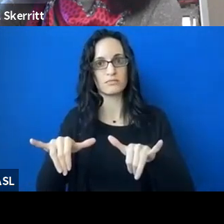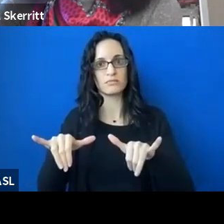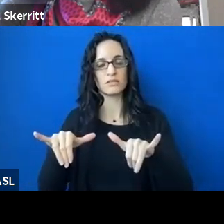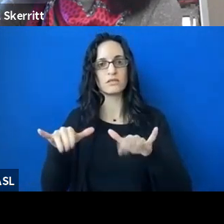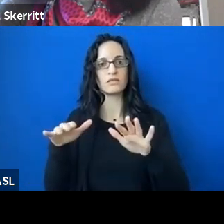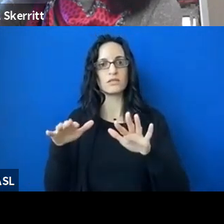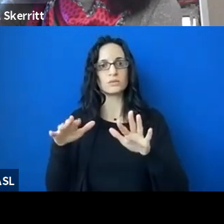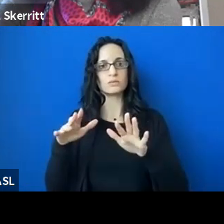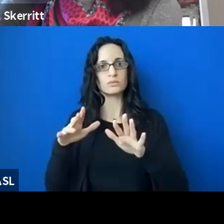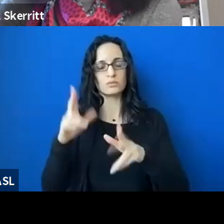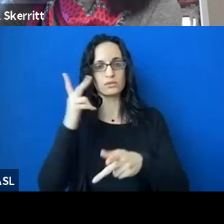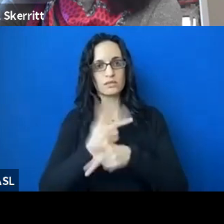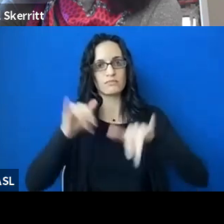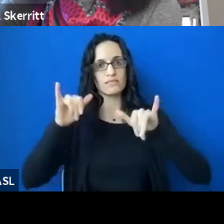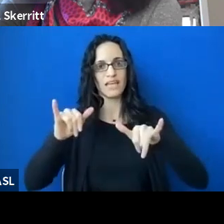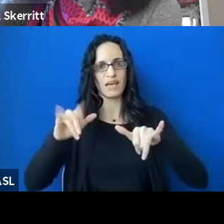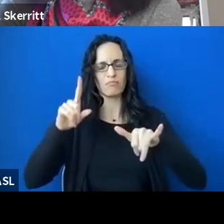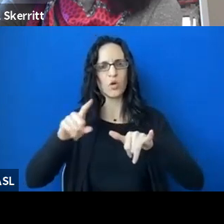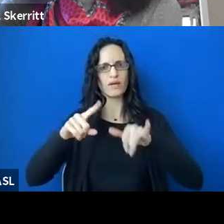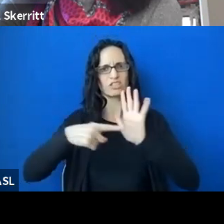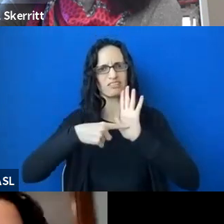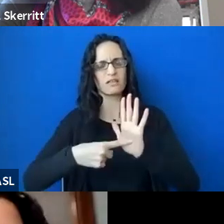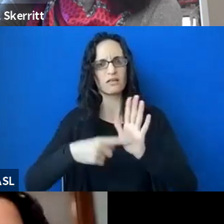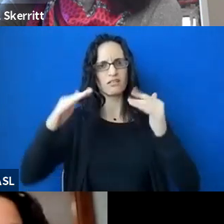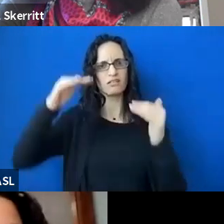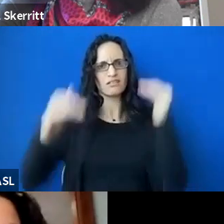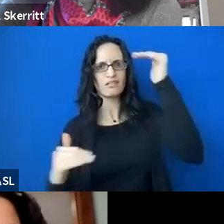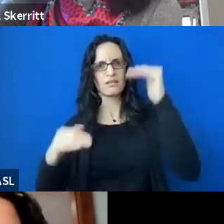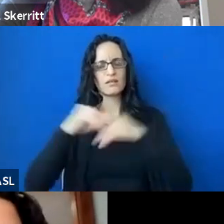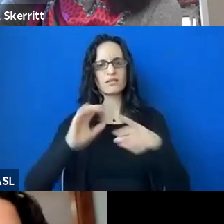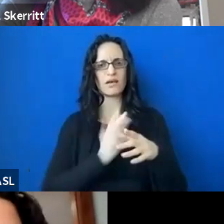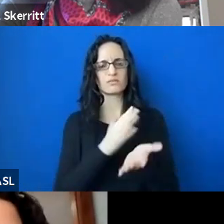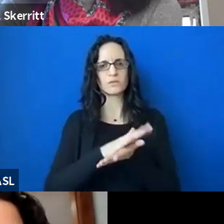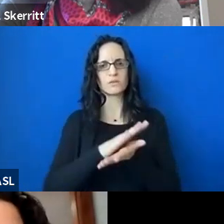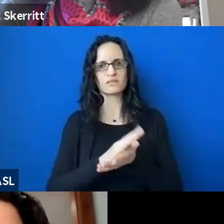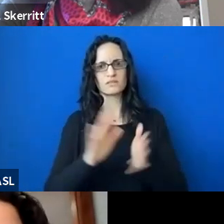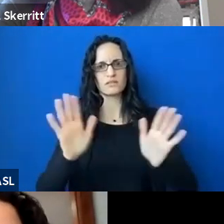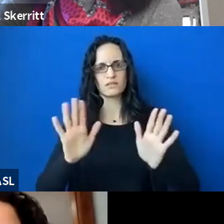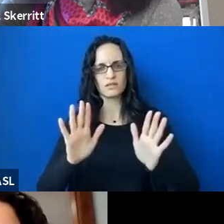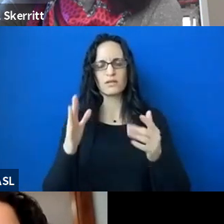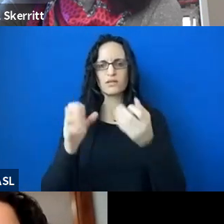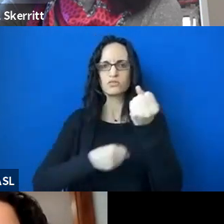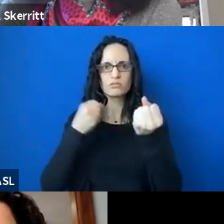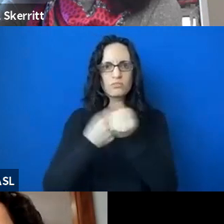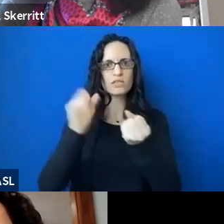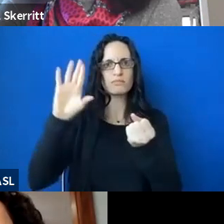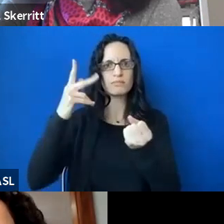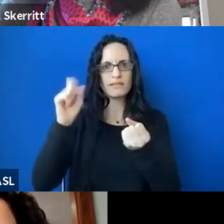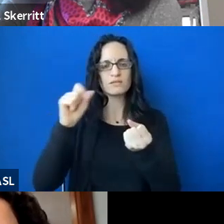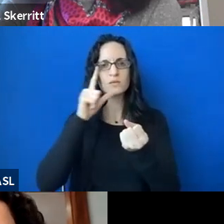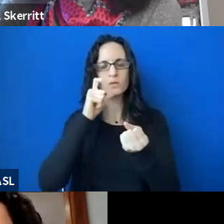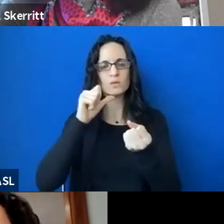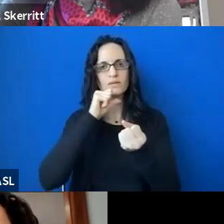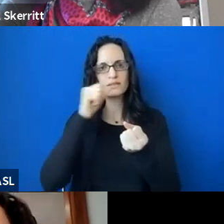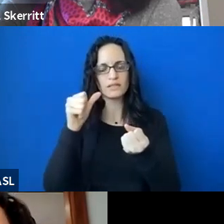schools. I speak to you today to say that there are many of us in support of your work and in support of a Boston Public Schools that does not concentrate